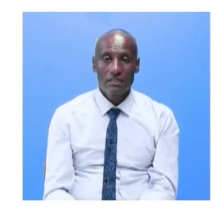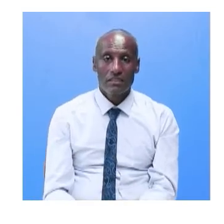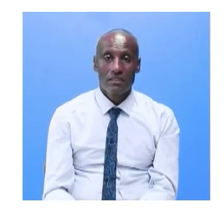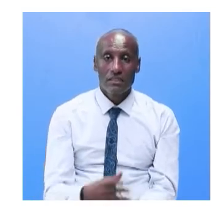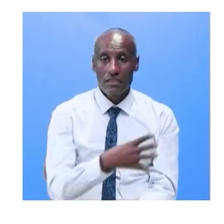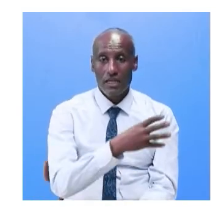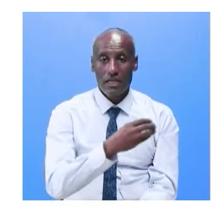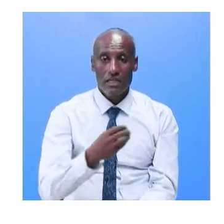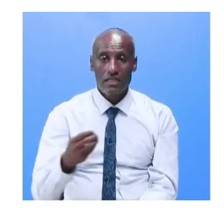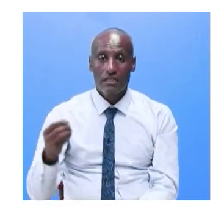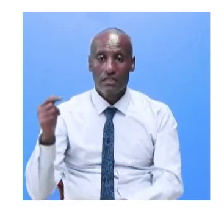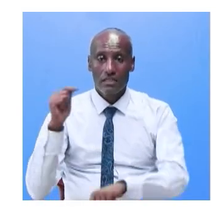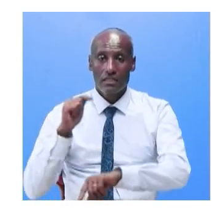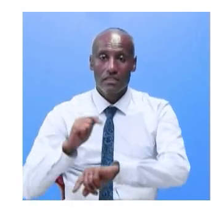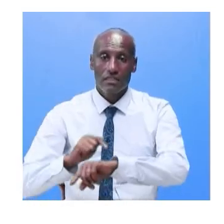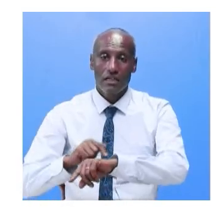and